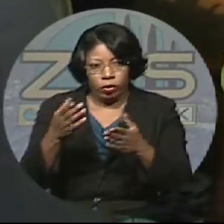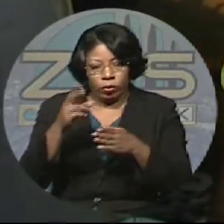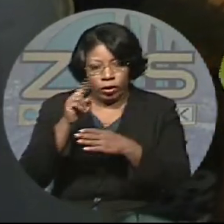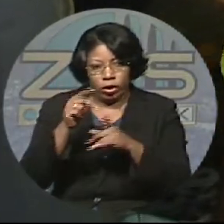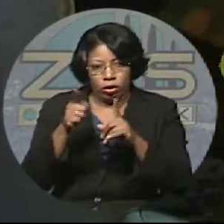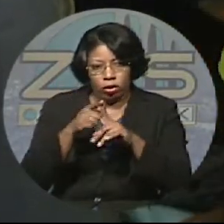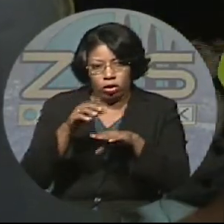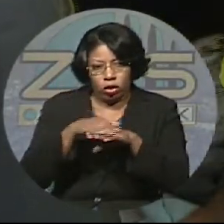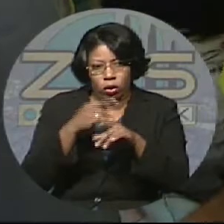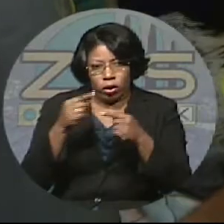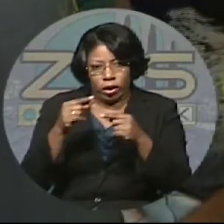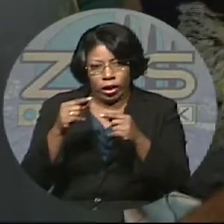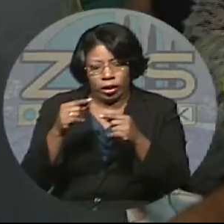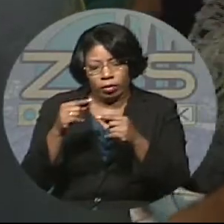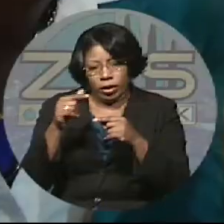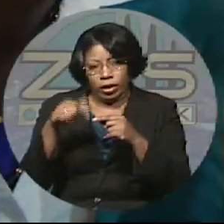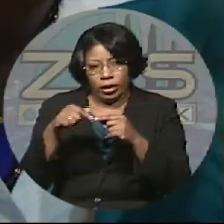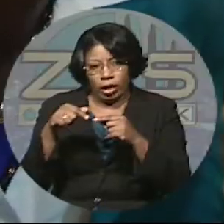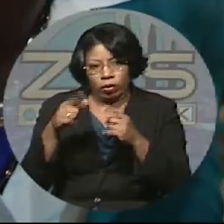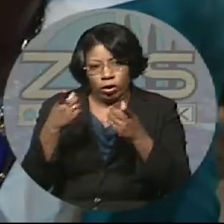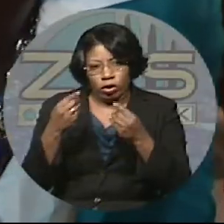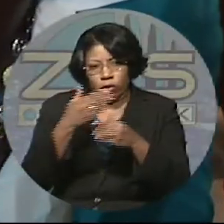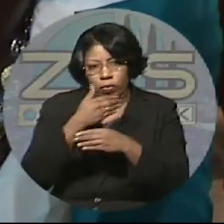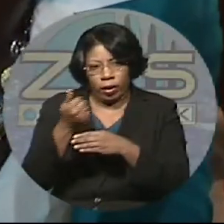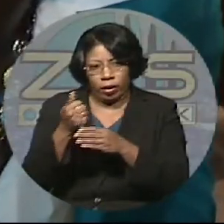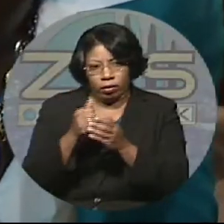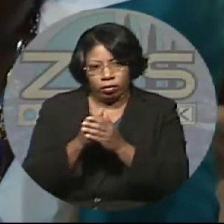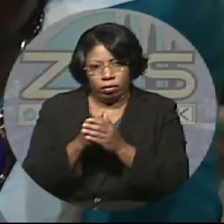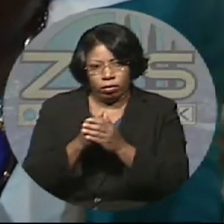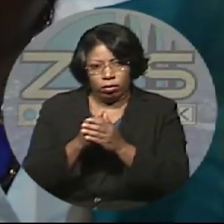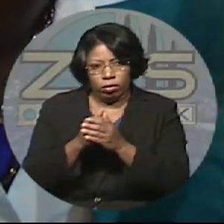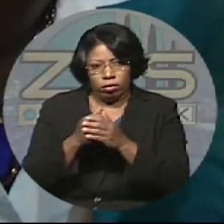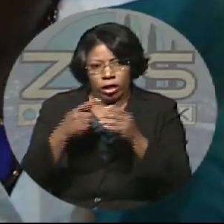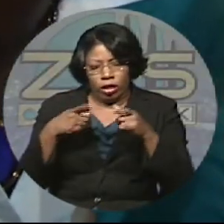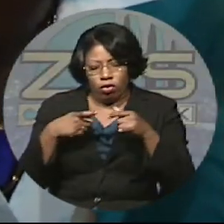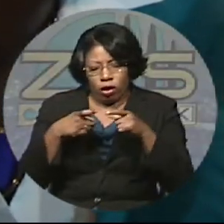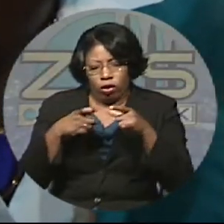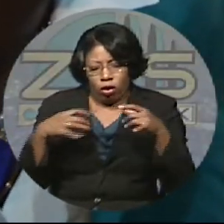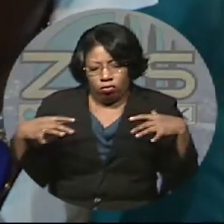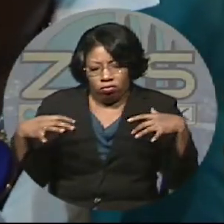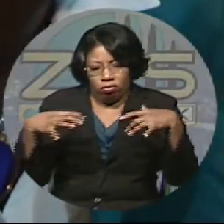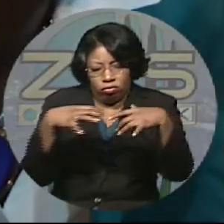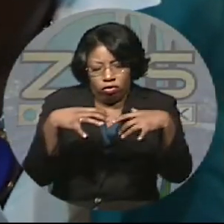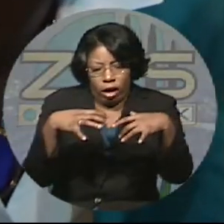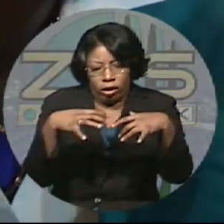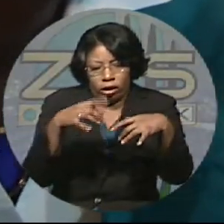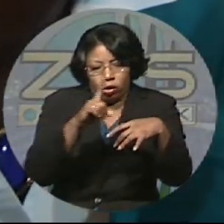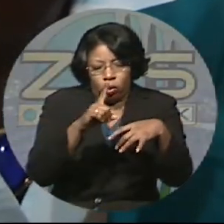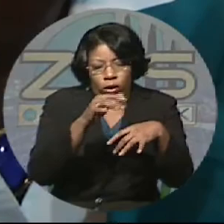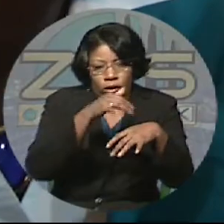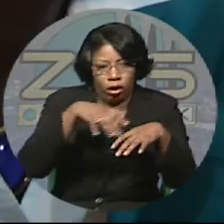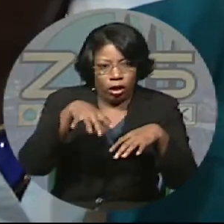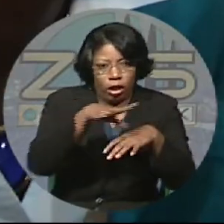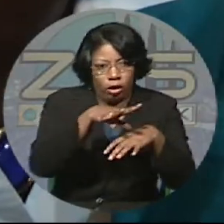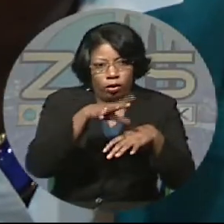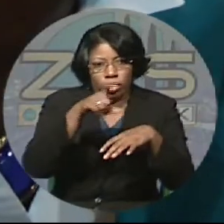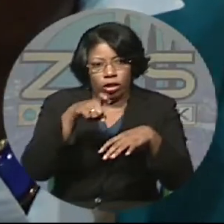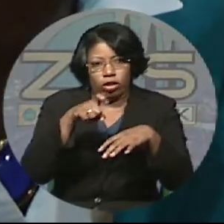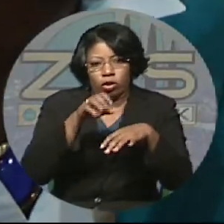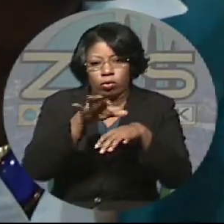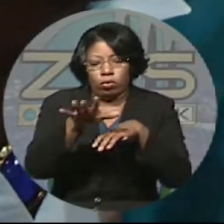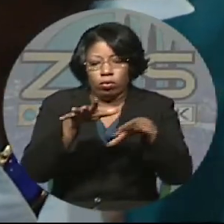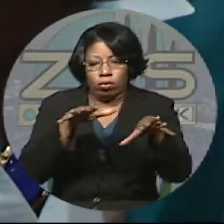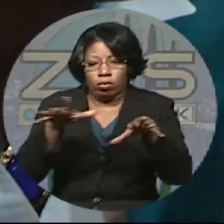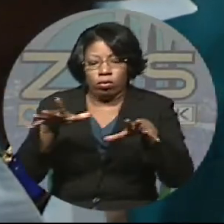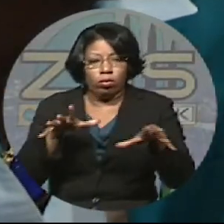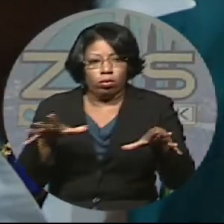the game down, and I think we'll do better. They bungle up too much in one corner, and so they need to spread the field much